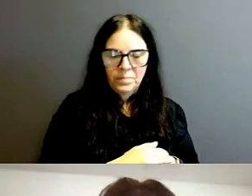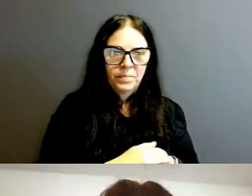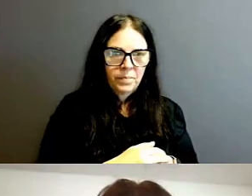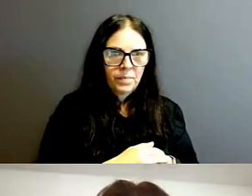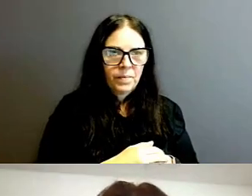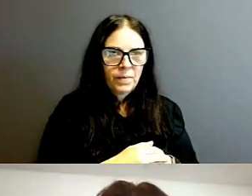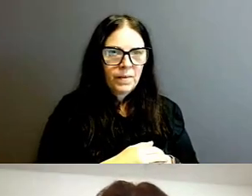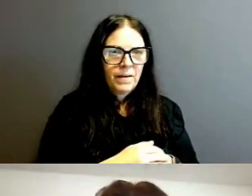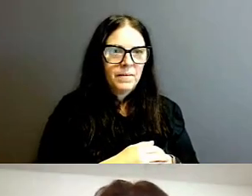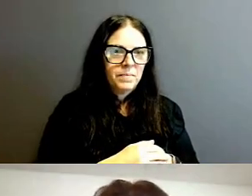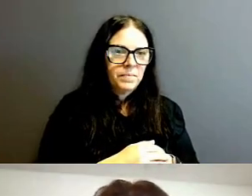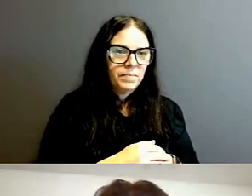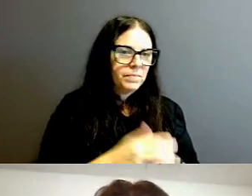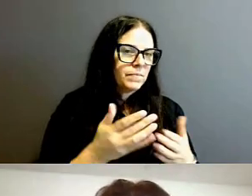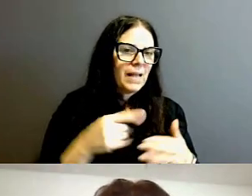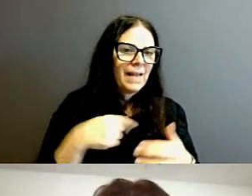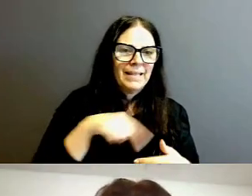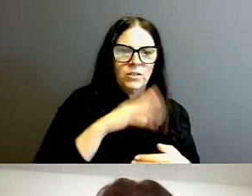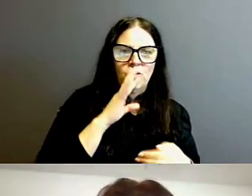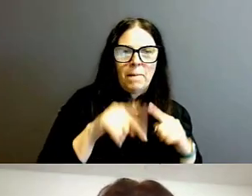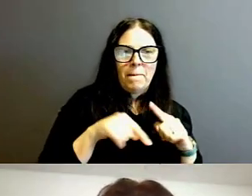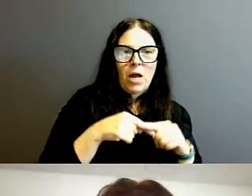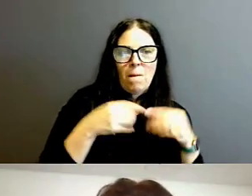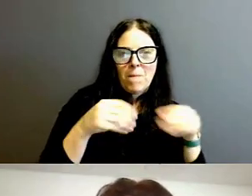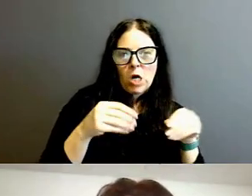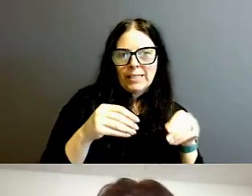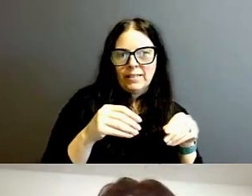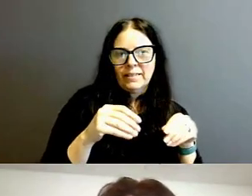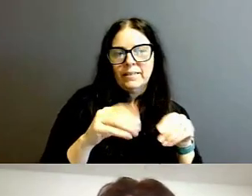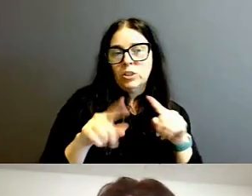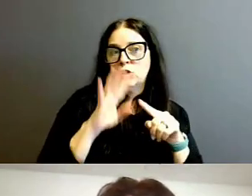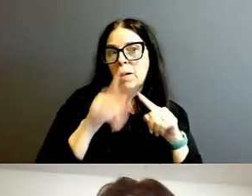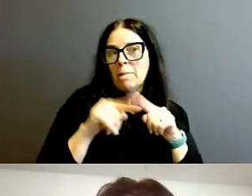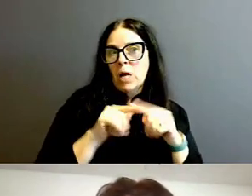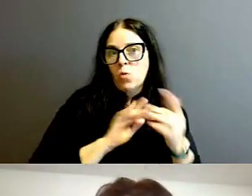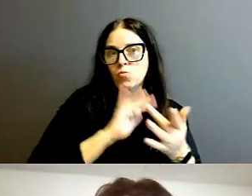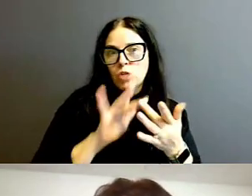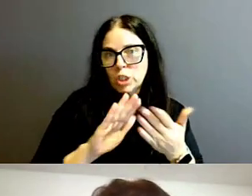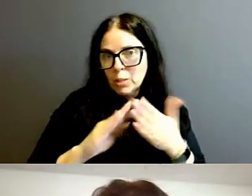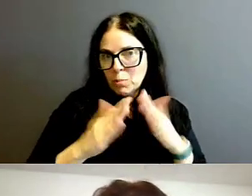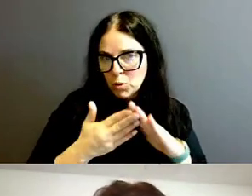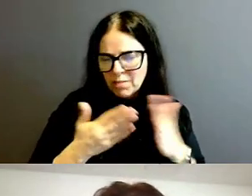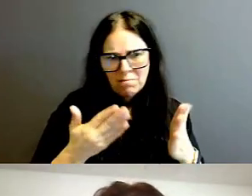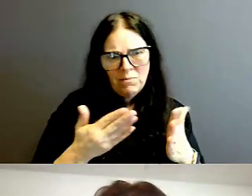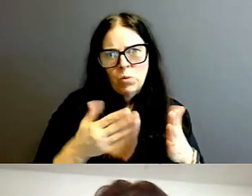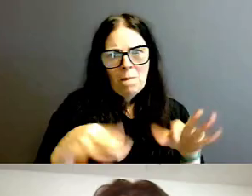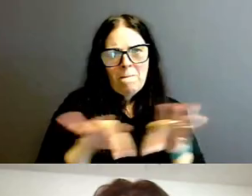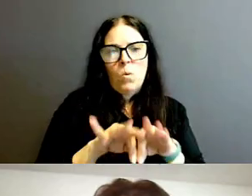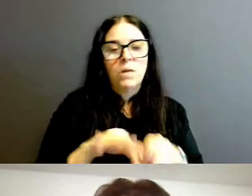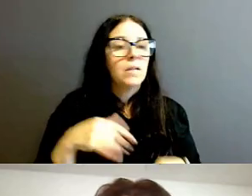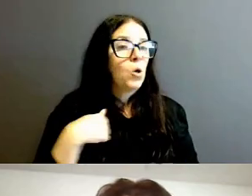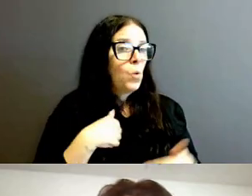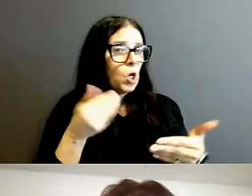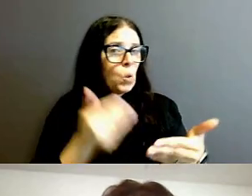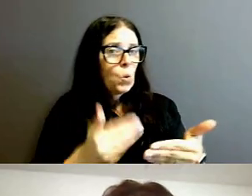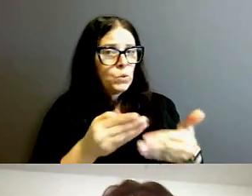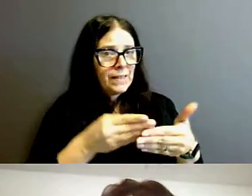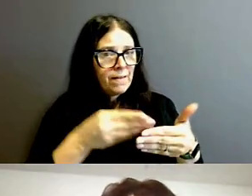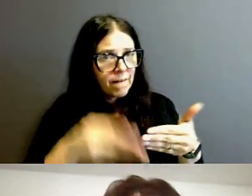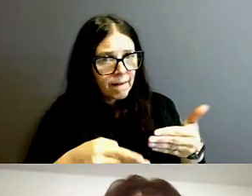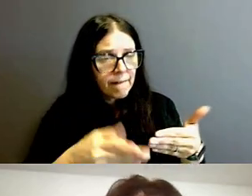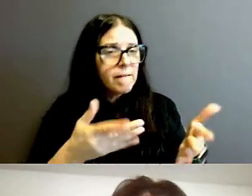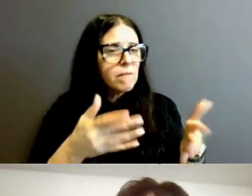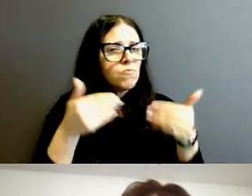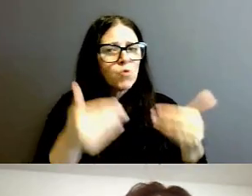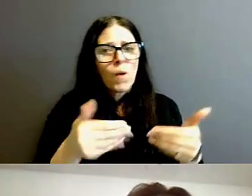reaching the community, right? So this is perfect. Now we are getting close to the end, so feel free to post any comments or feedback or questions